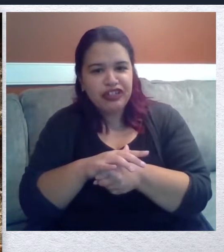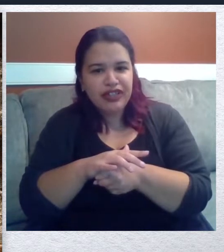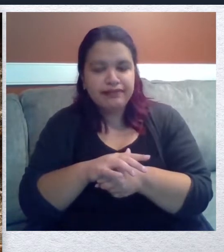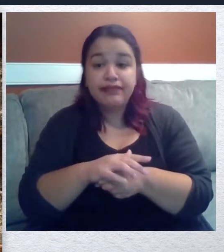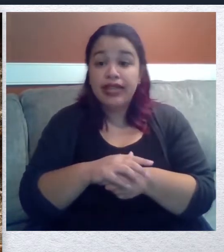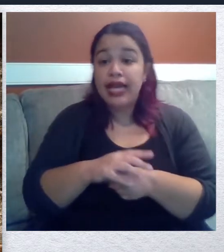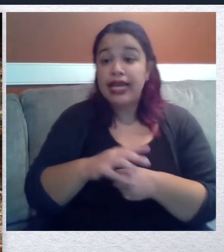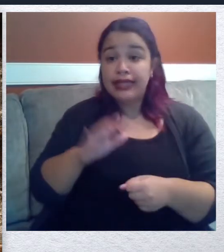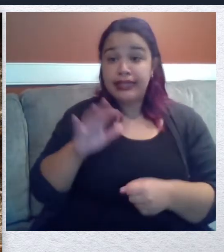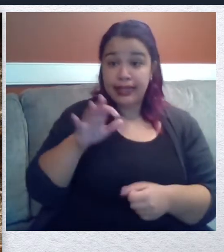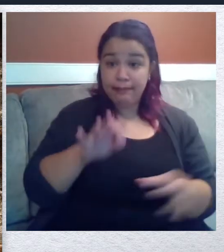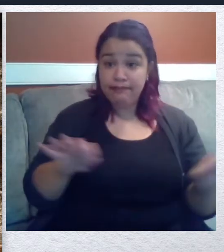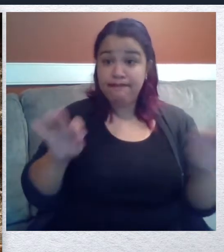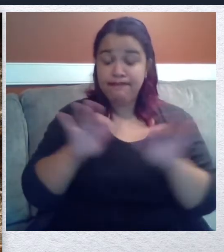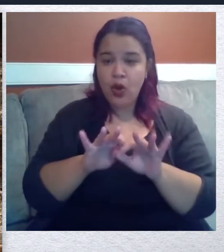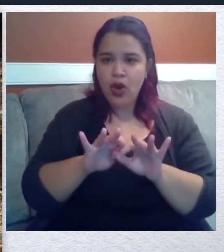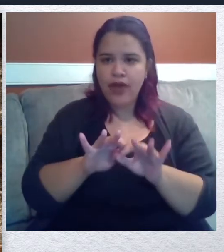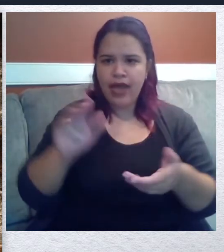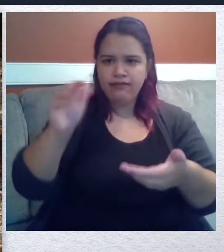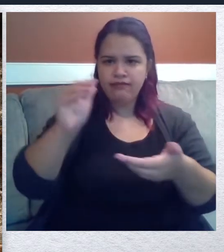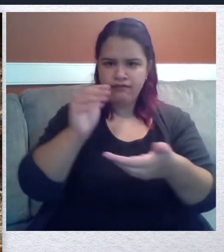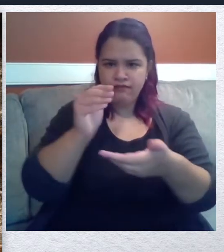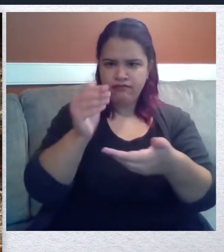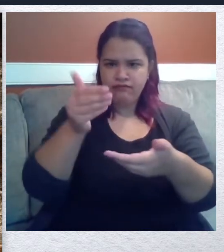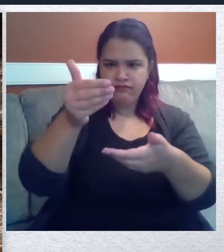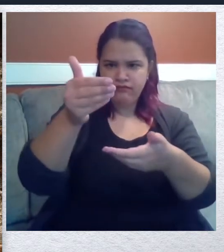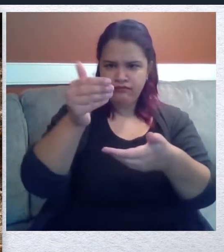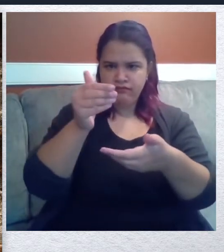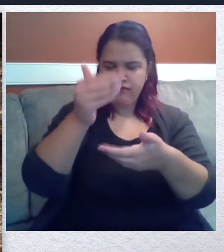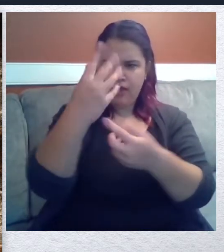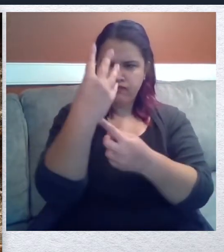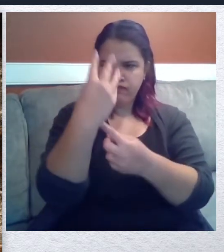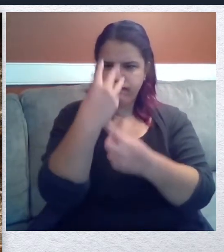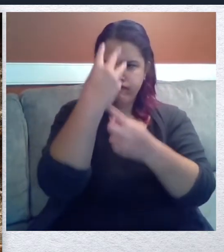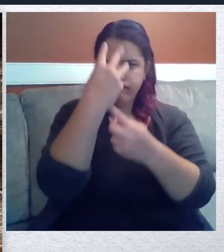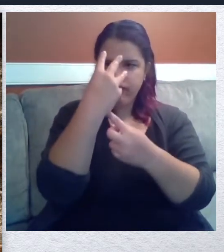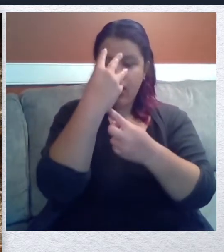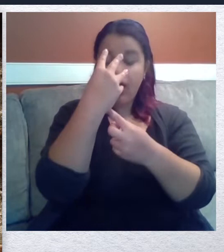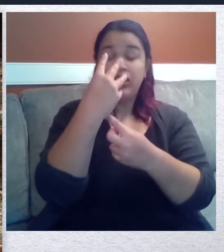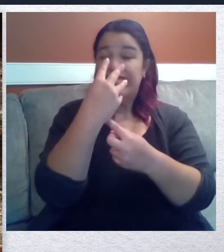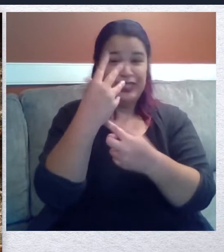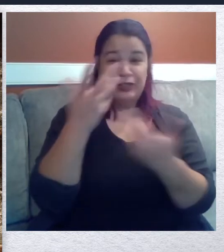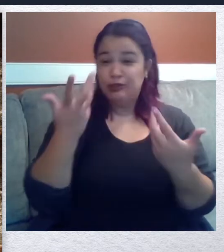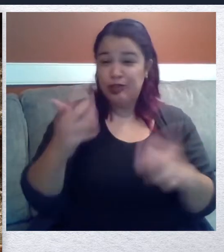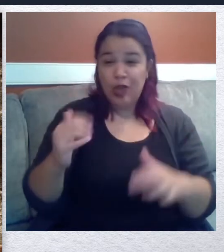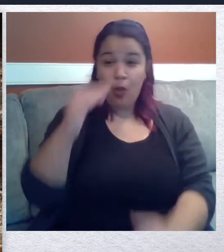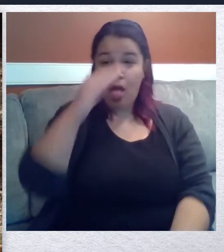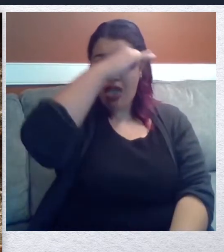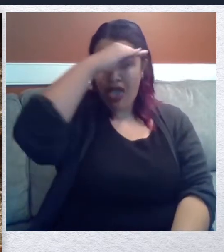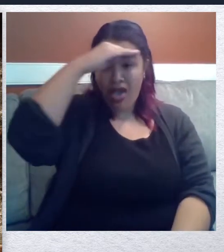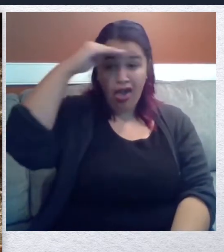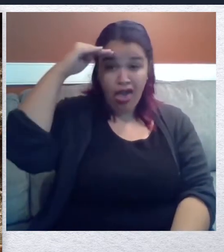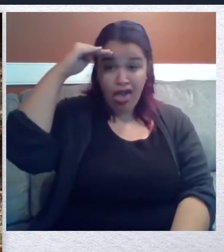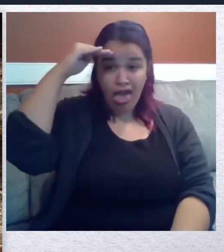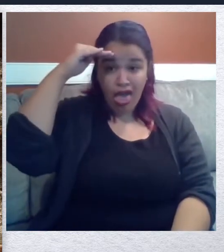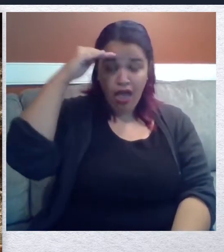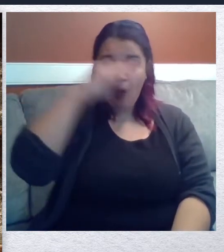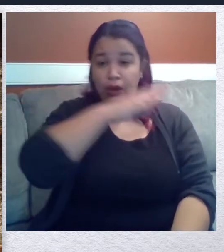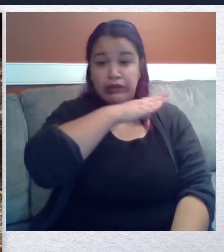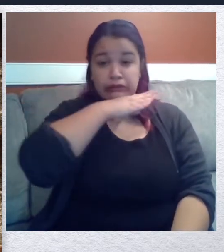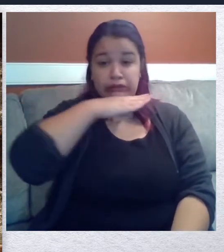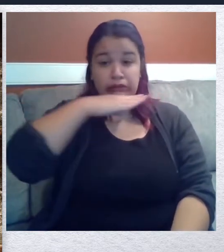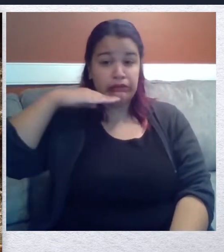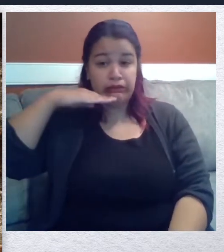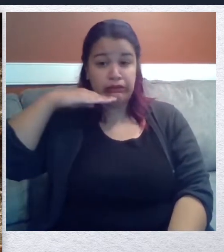of your head or your chin. And there is one other thing candidates can do to prepare for the